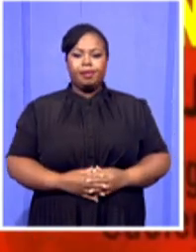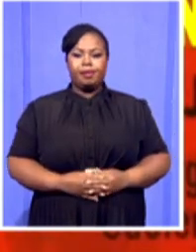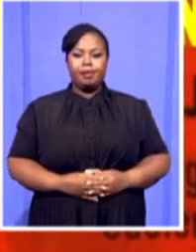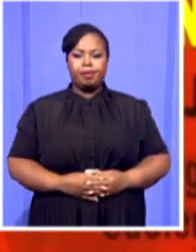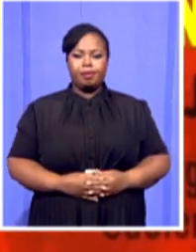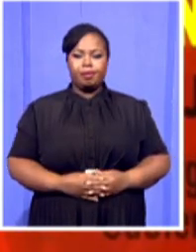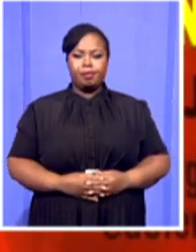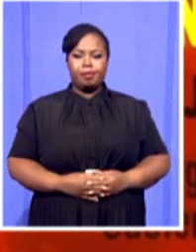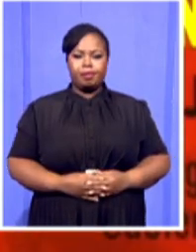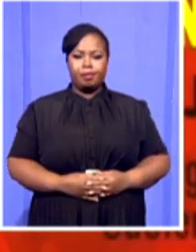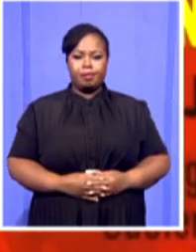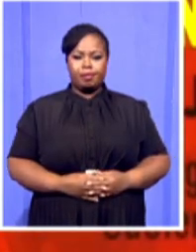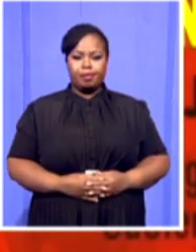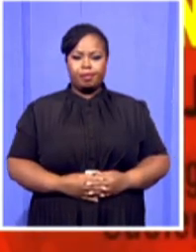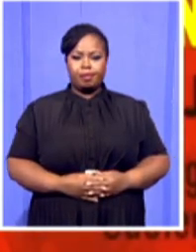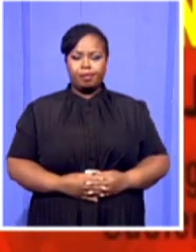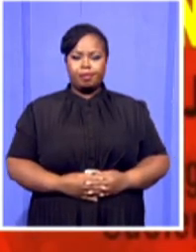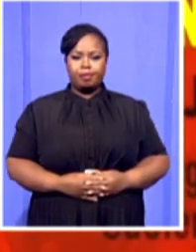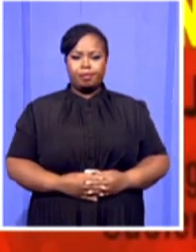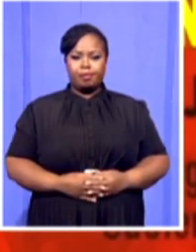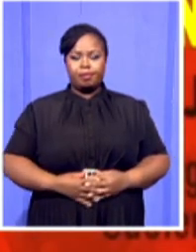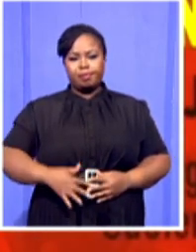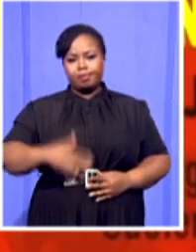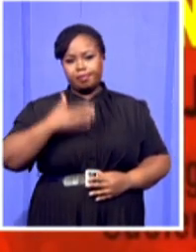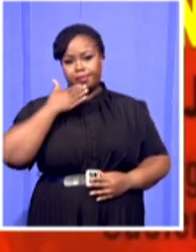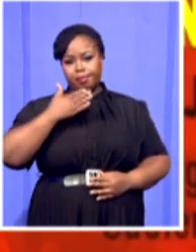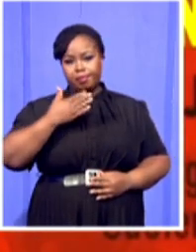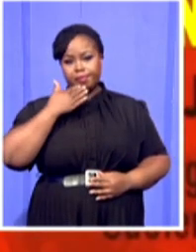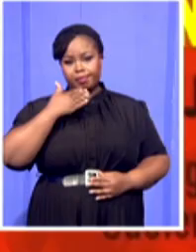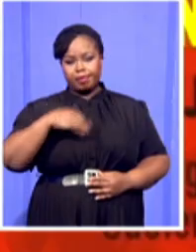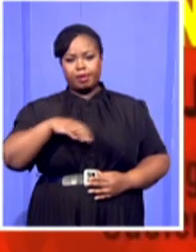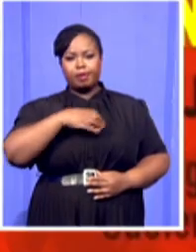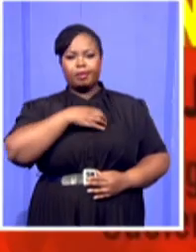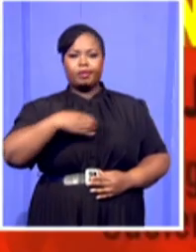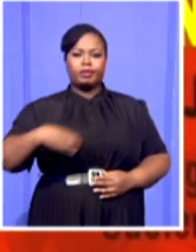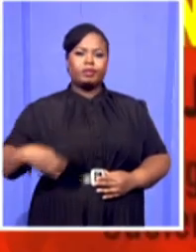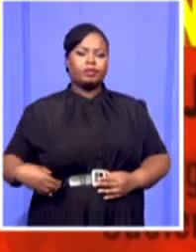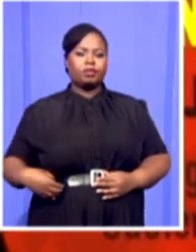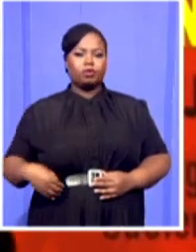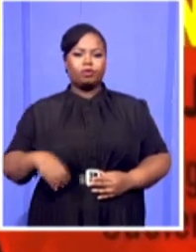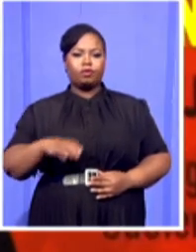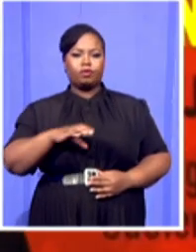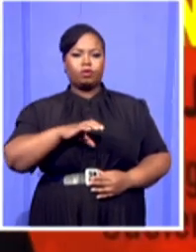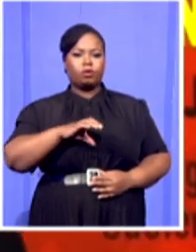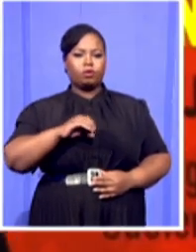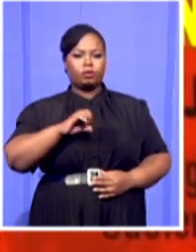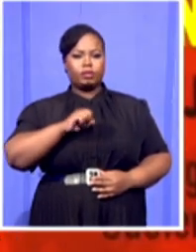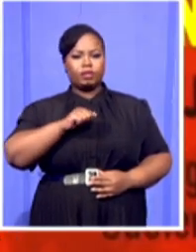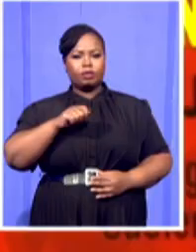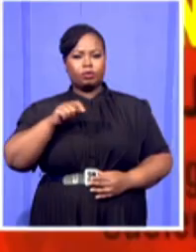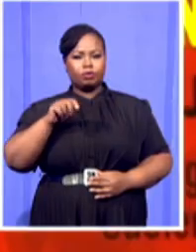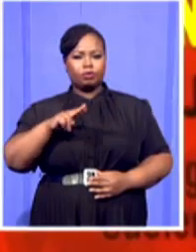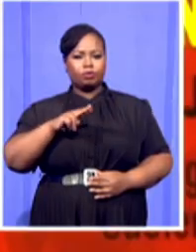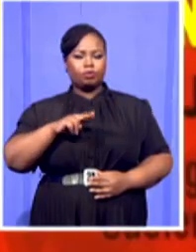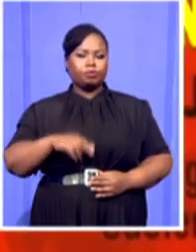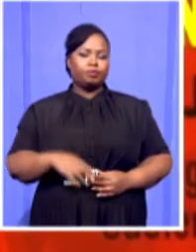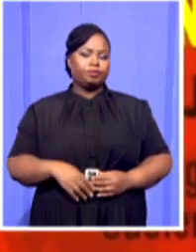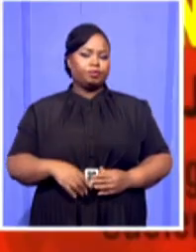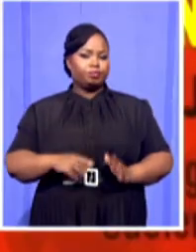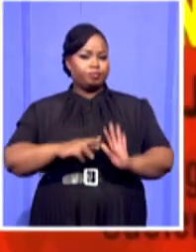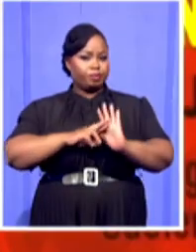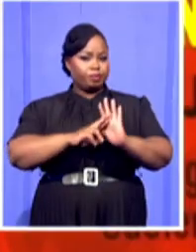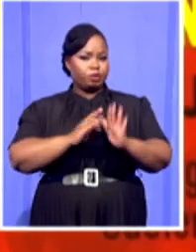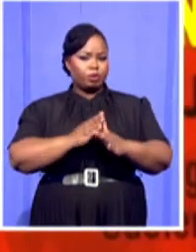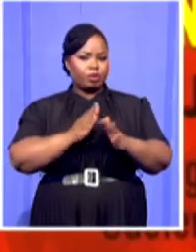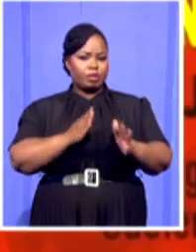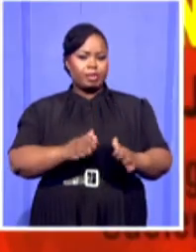Thank you very much, Comrade President of COSATU, on behalf of the workers.